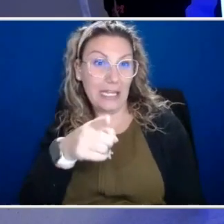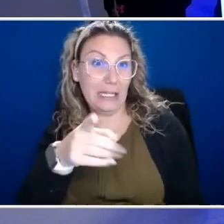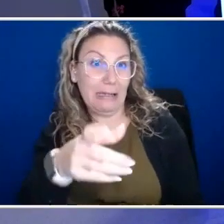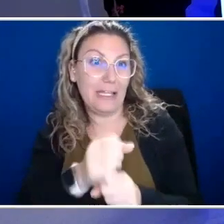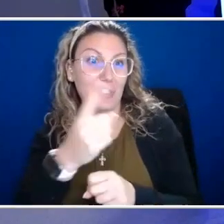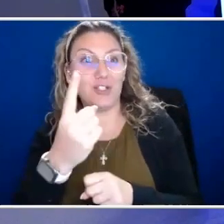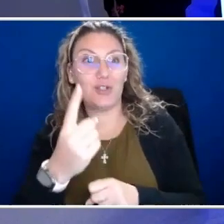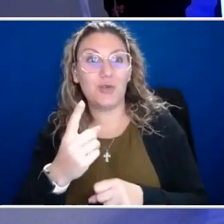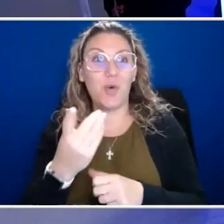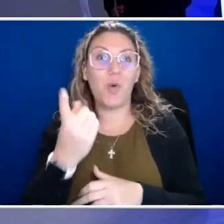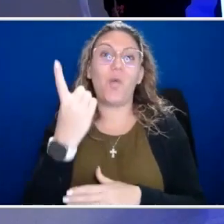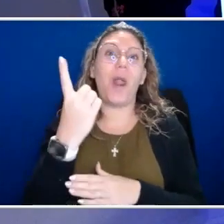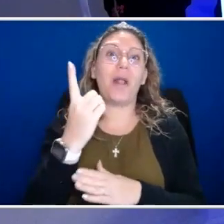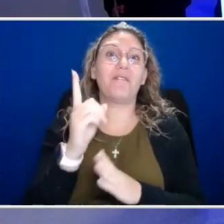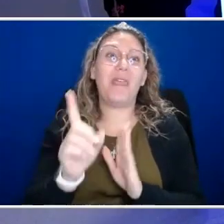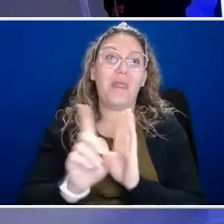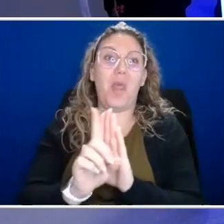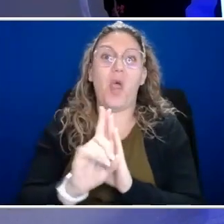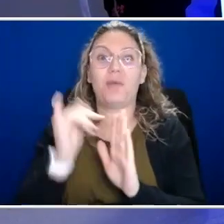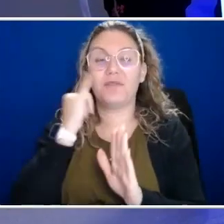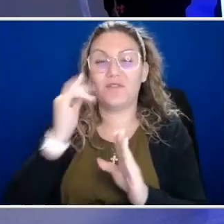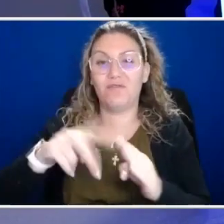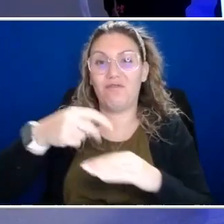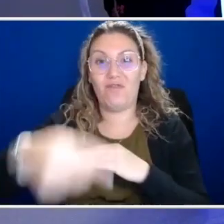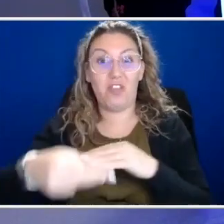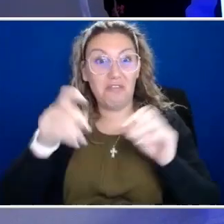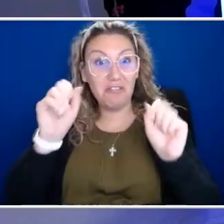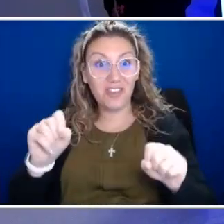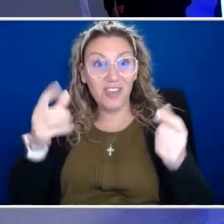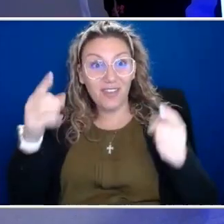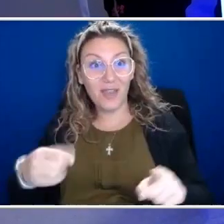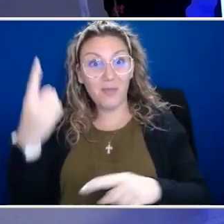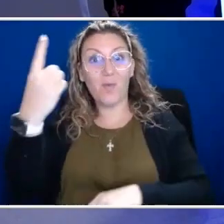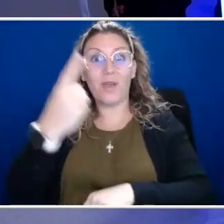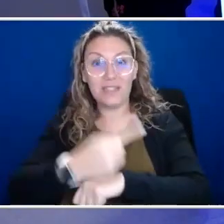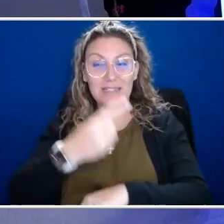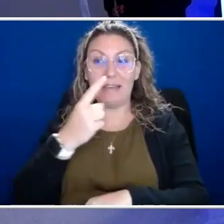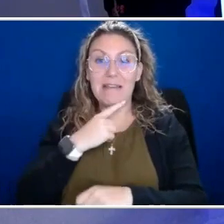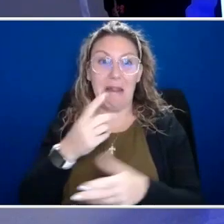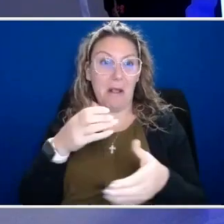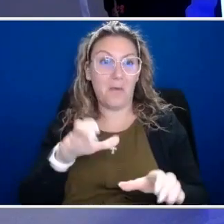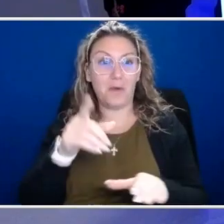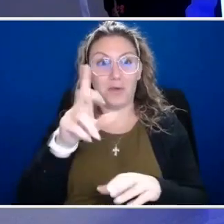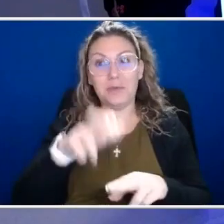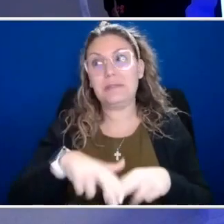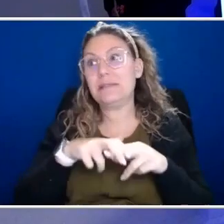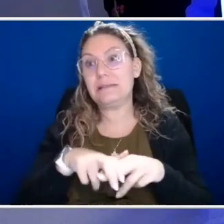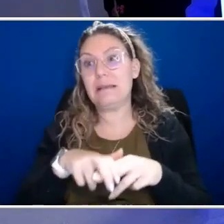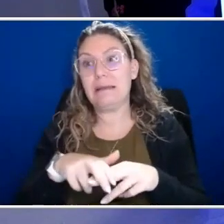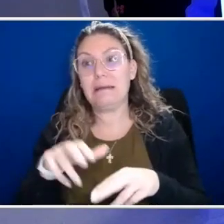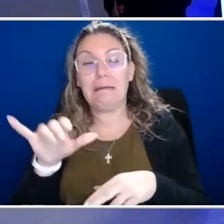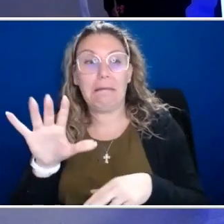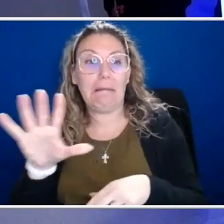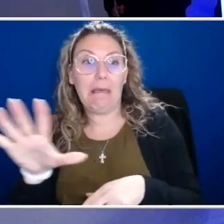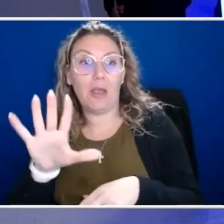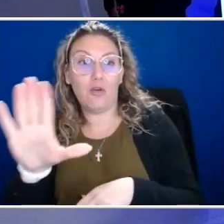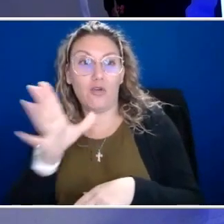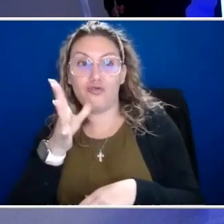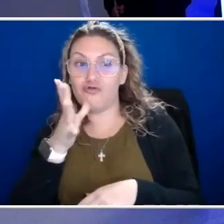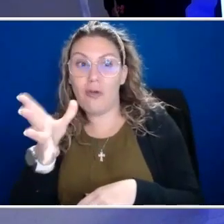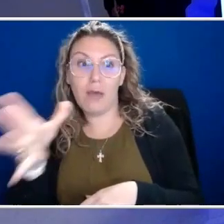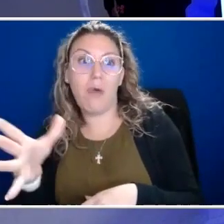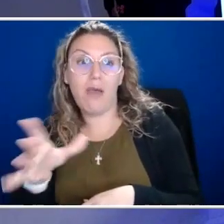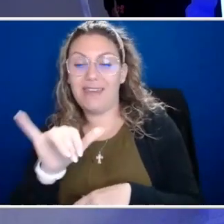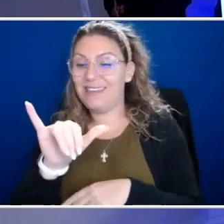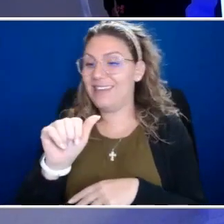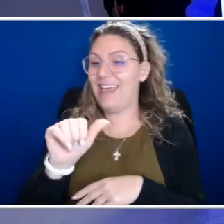alarms just in case you fall, because it could happen one day, and I don't want you sitting there like Yaya for 7 hours, helpless and